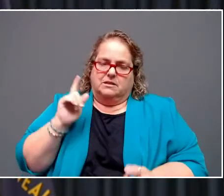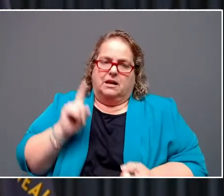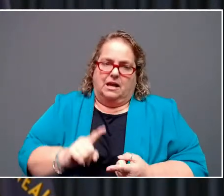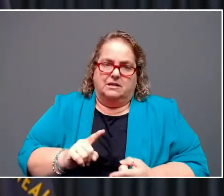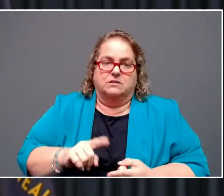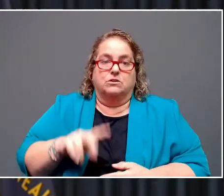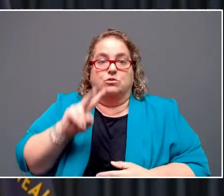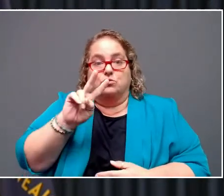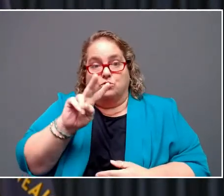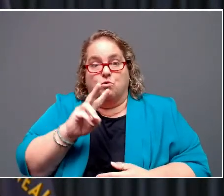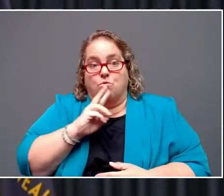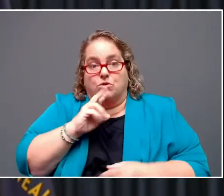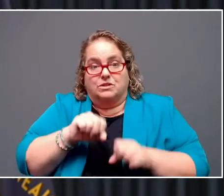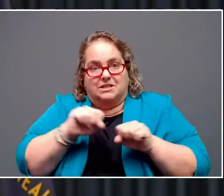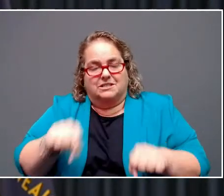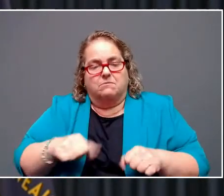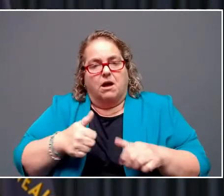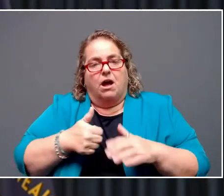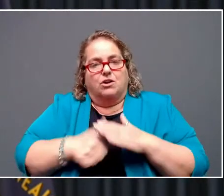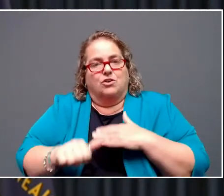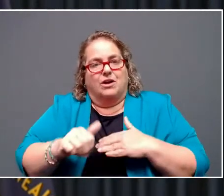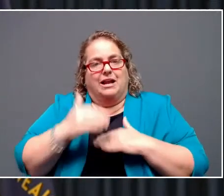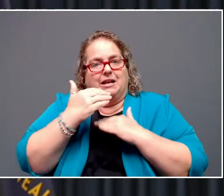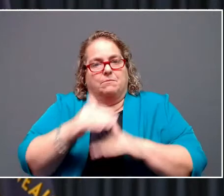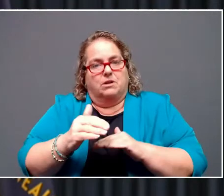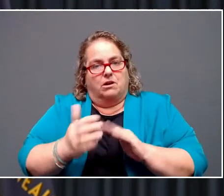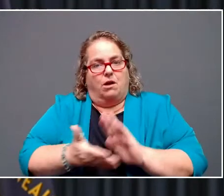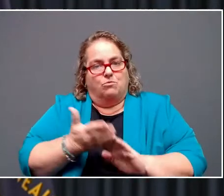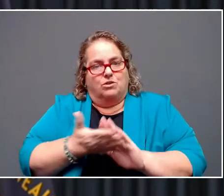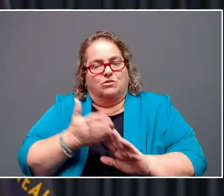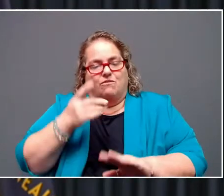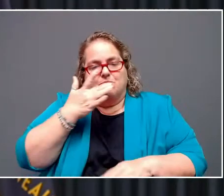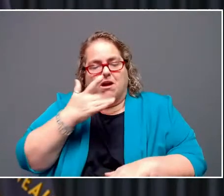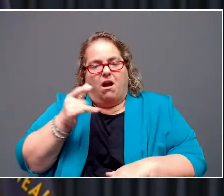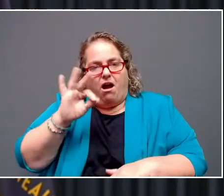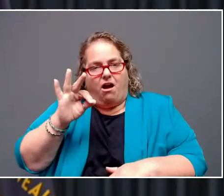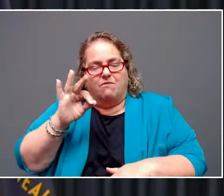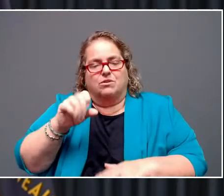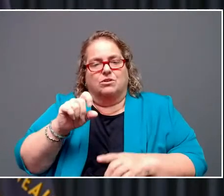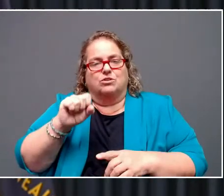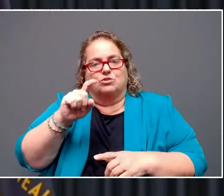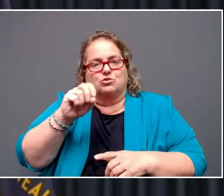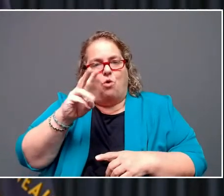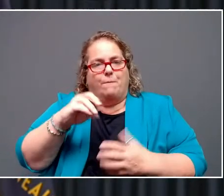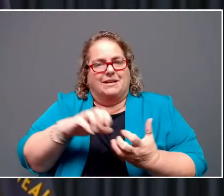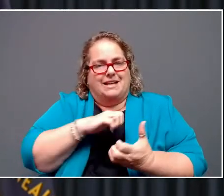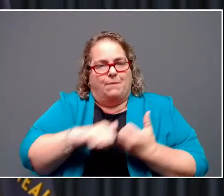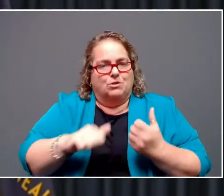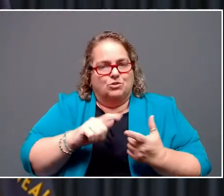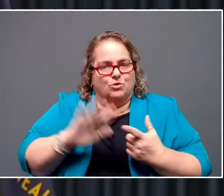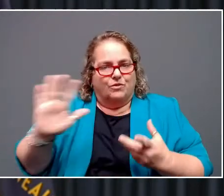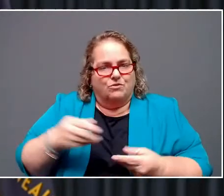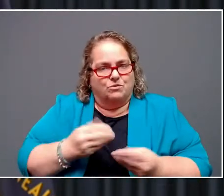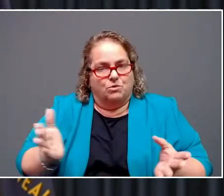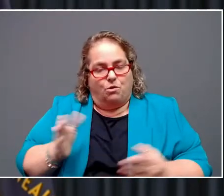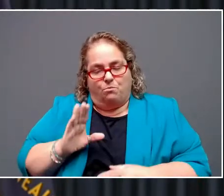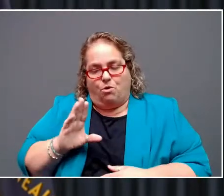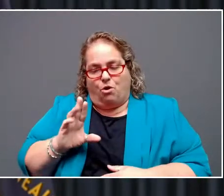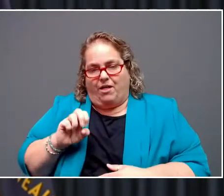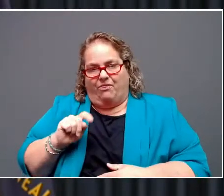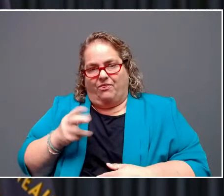limited operations due to storm damage to their distribution systems. That's the Breathitt County Water District and the Hazard